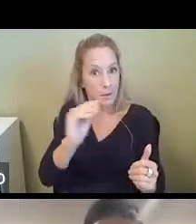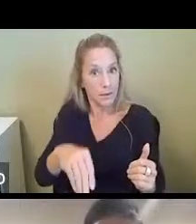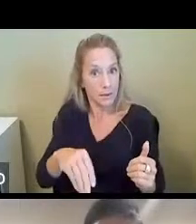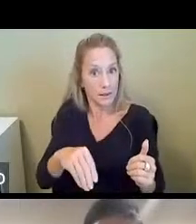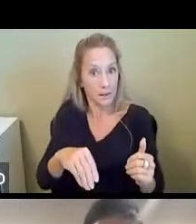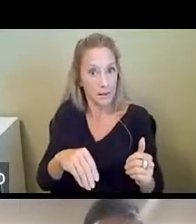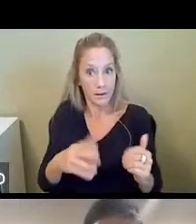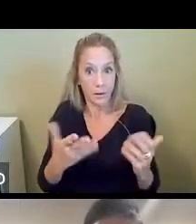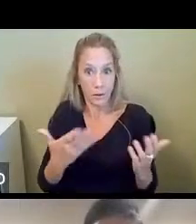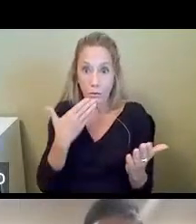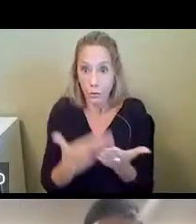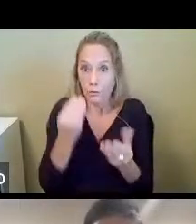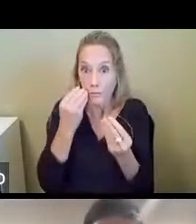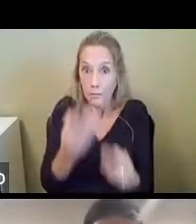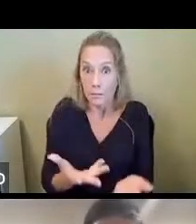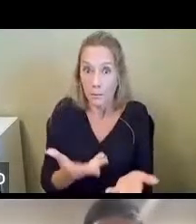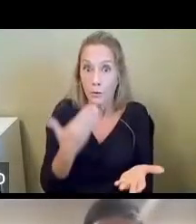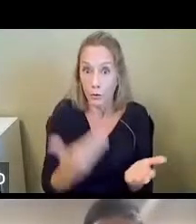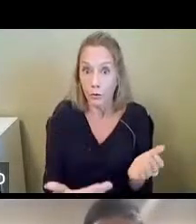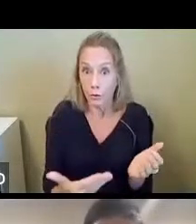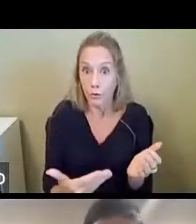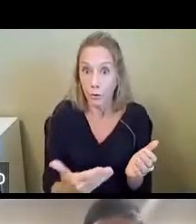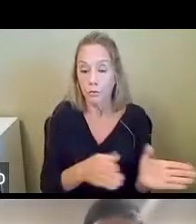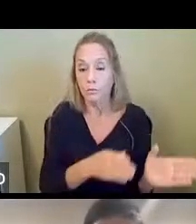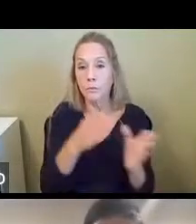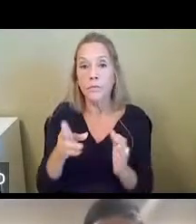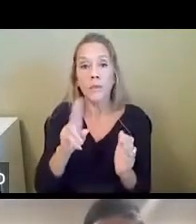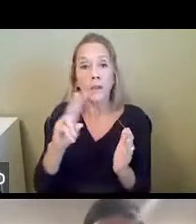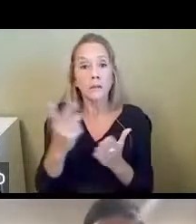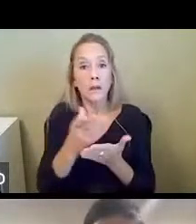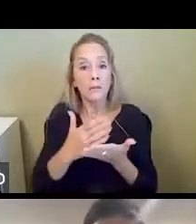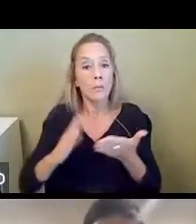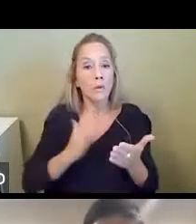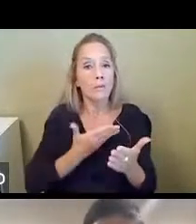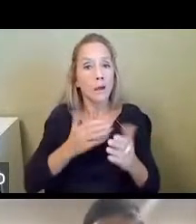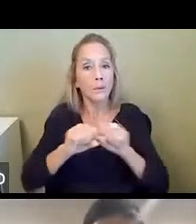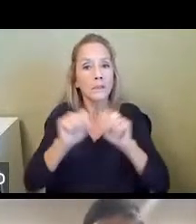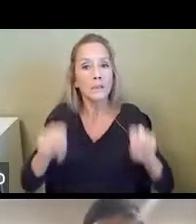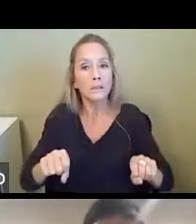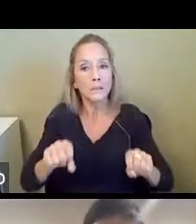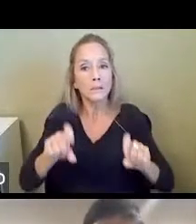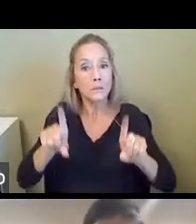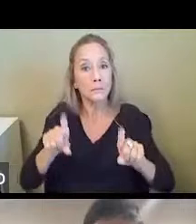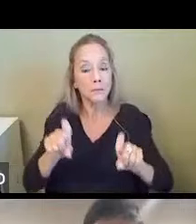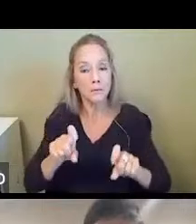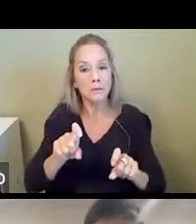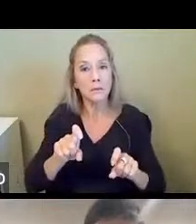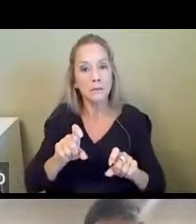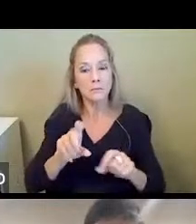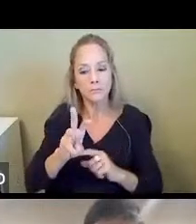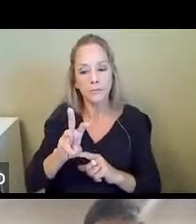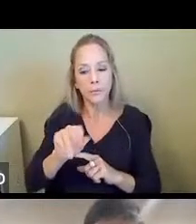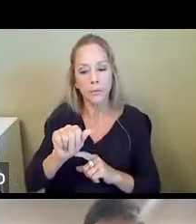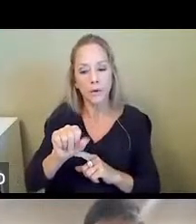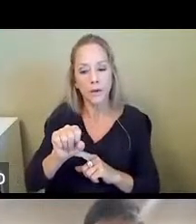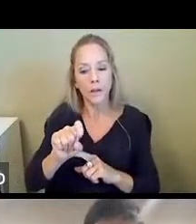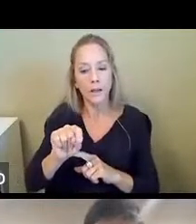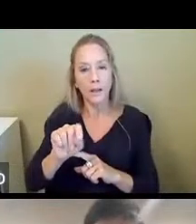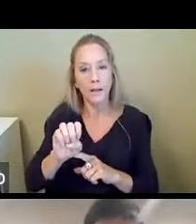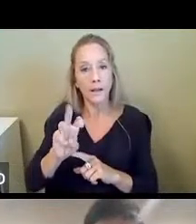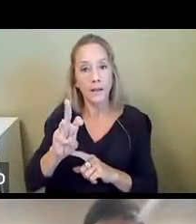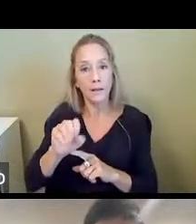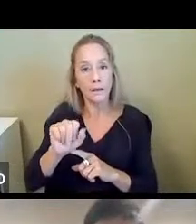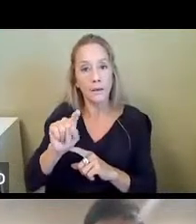piece of data there. The second part of our systematic testing is the wastewater testing. So we've also